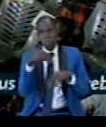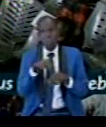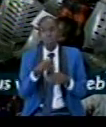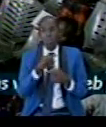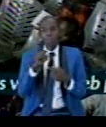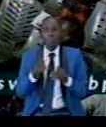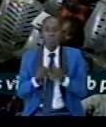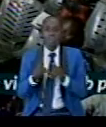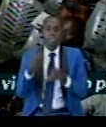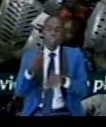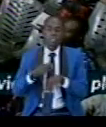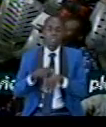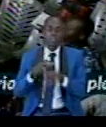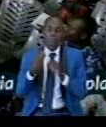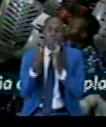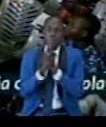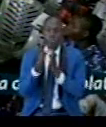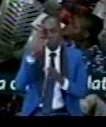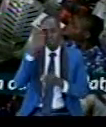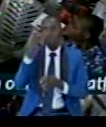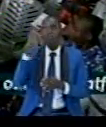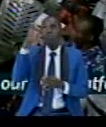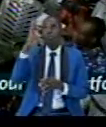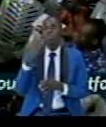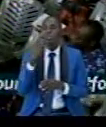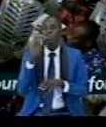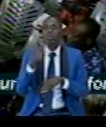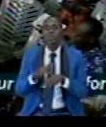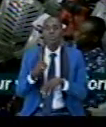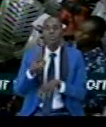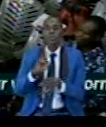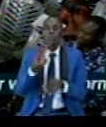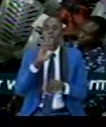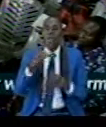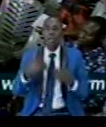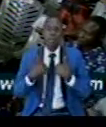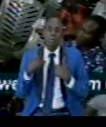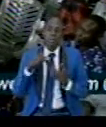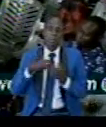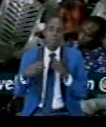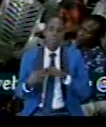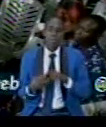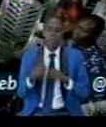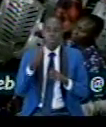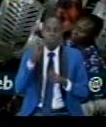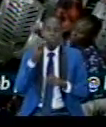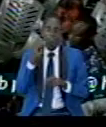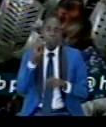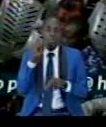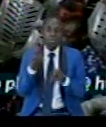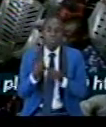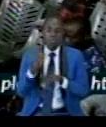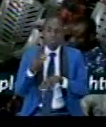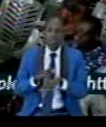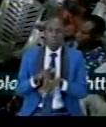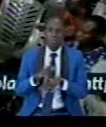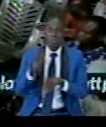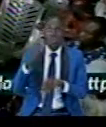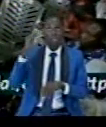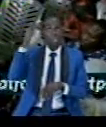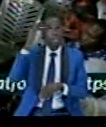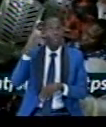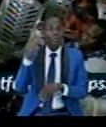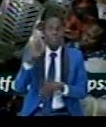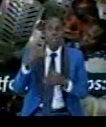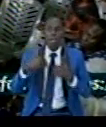to her, when the man of God asked that you should lay hands where problems were, she laid her hand on her head where she has got the